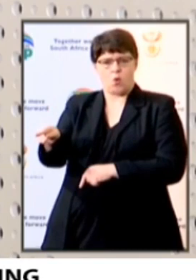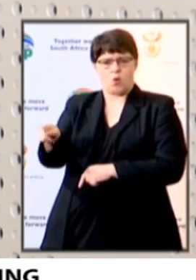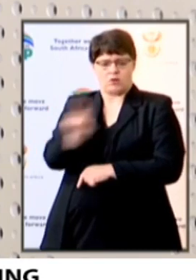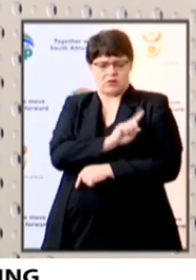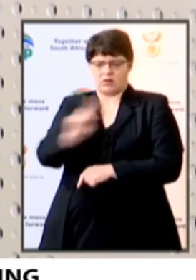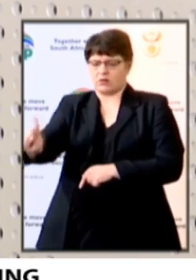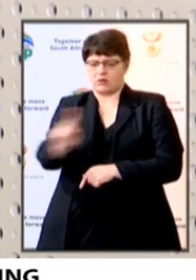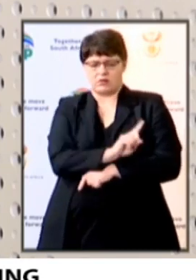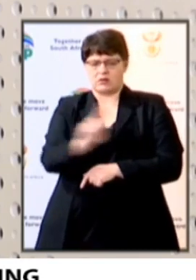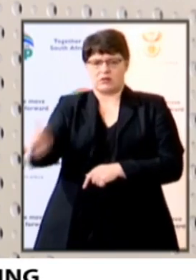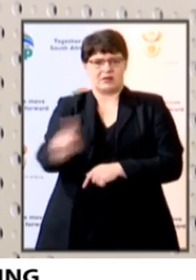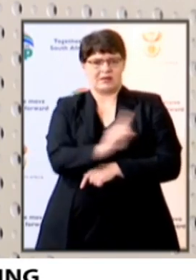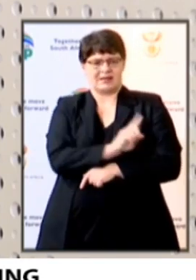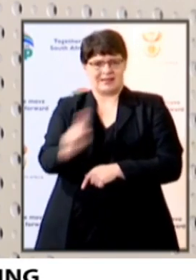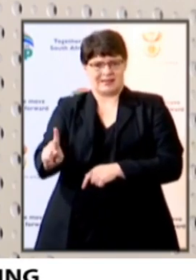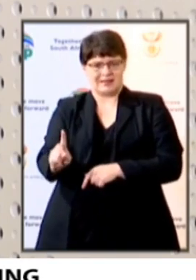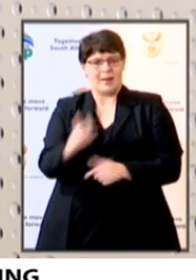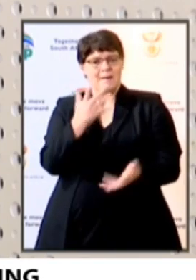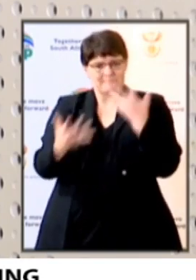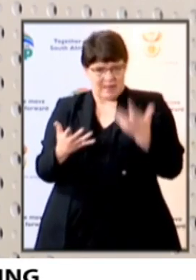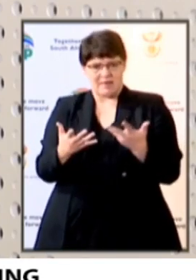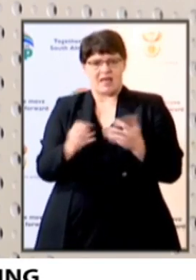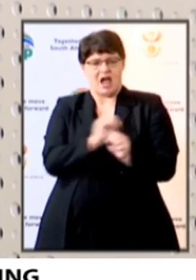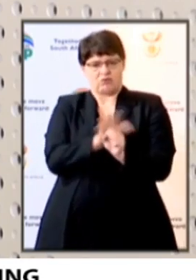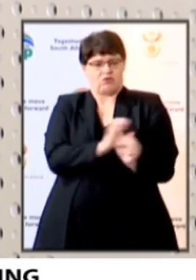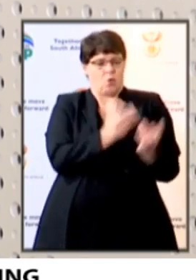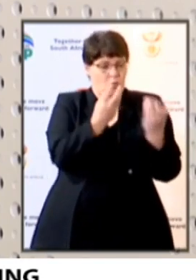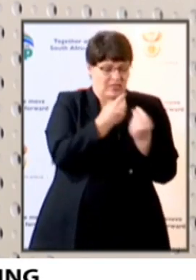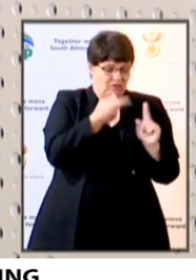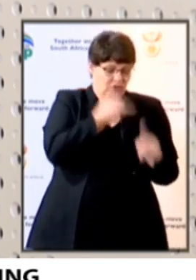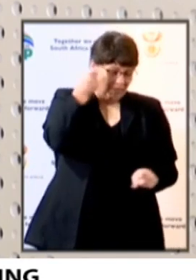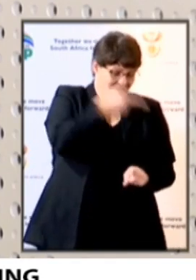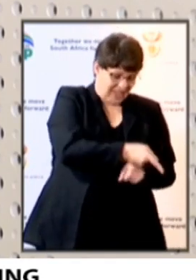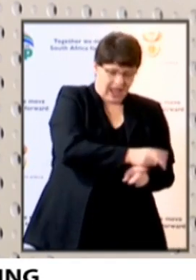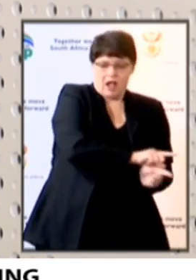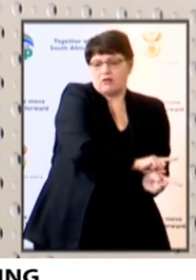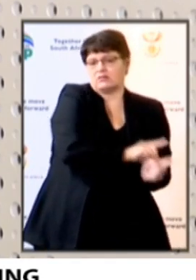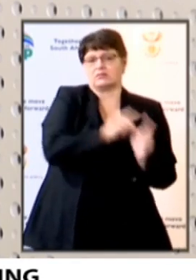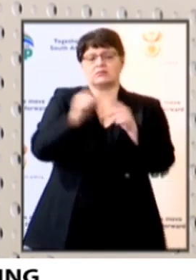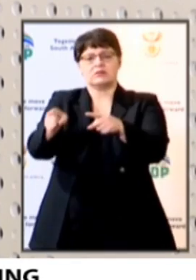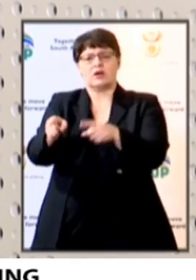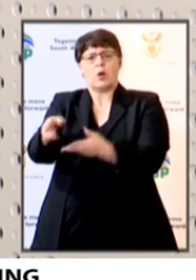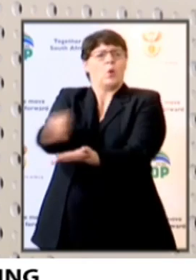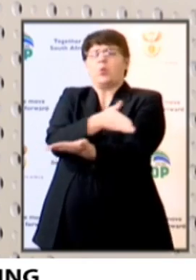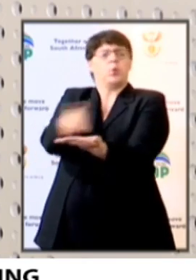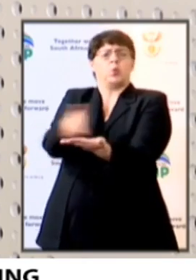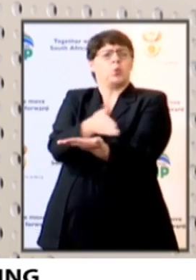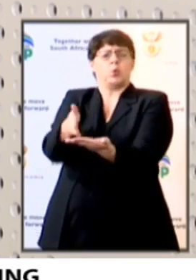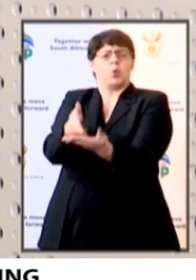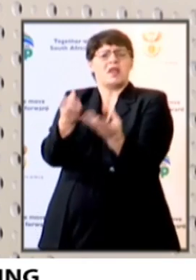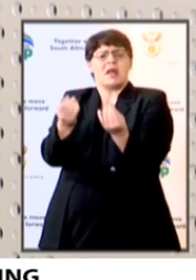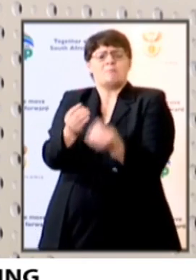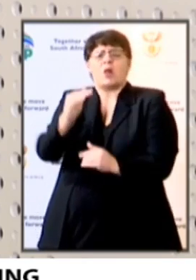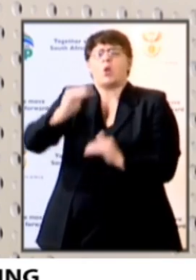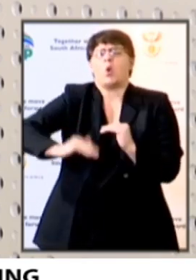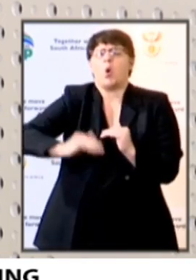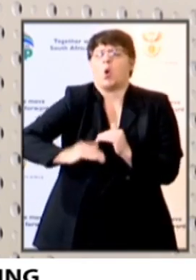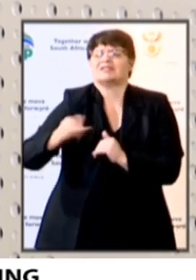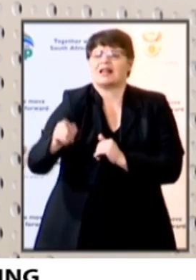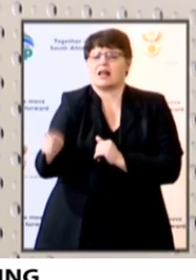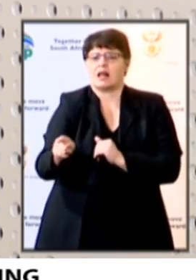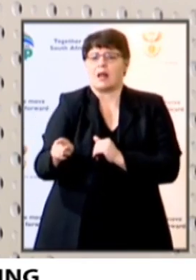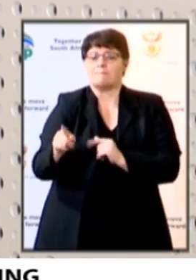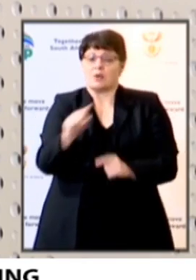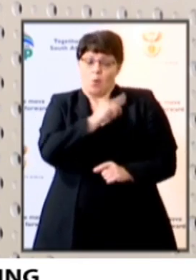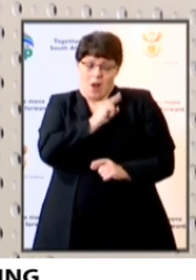keep going, you may be taking the virus to places which do not have high numbers. And